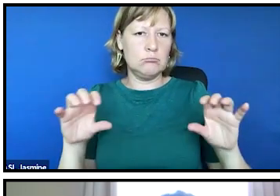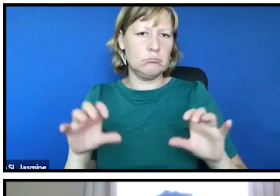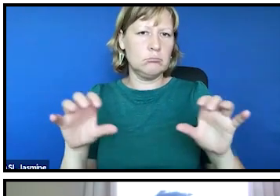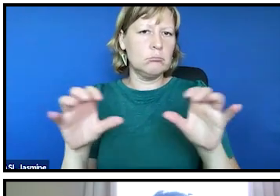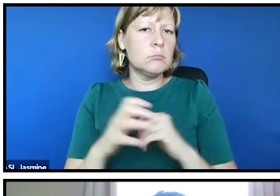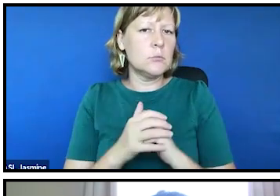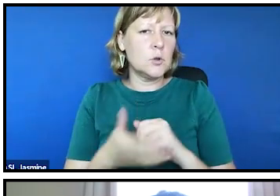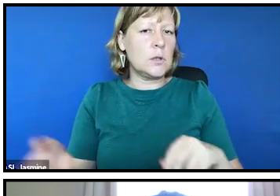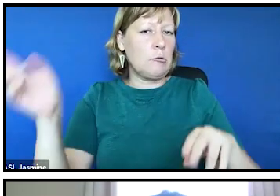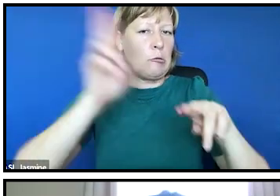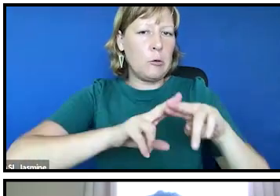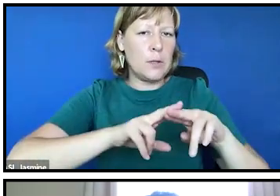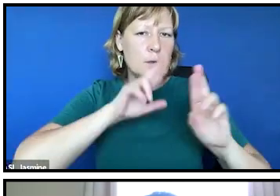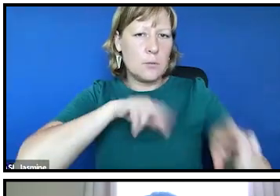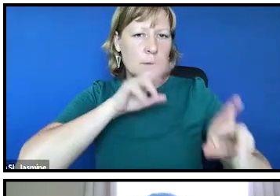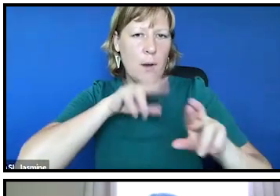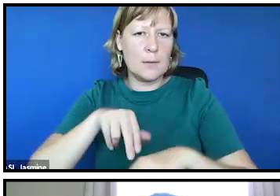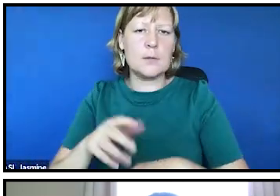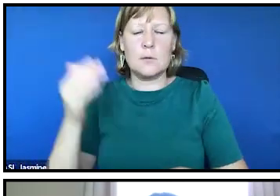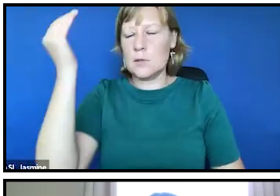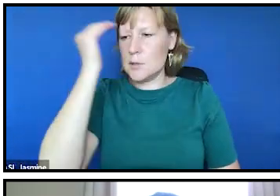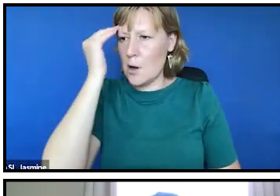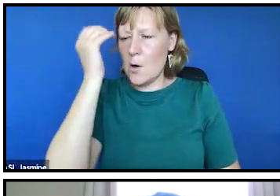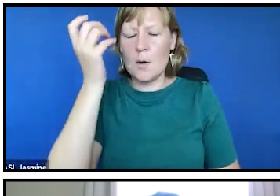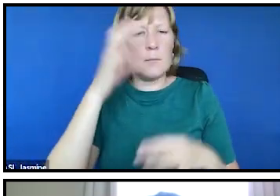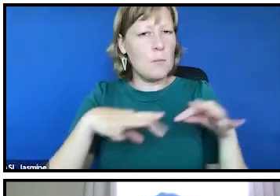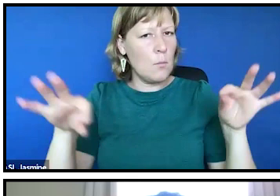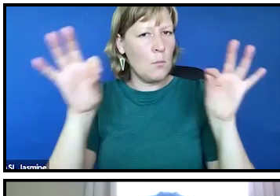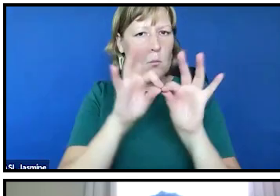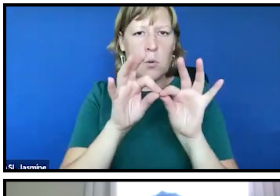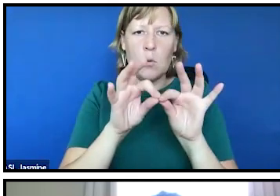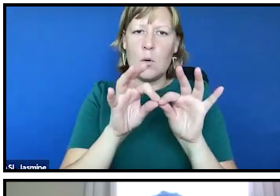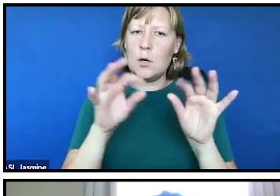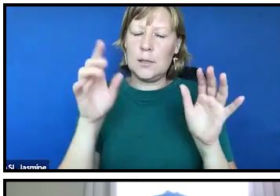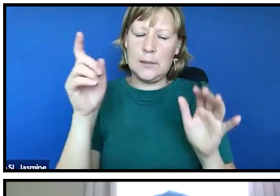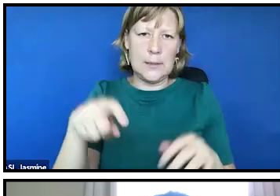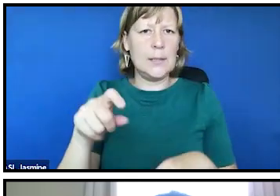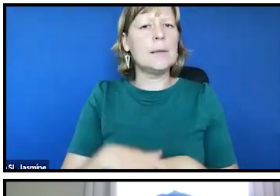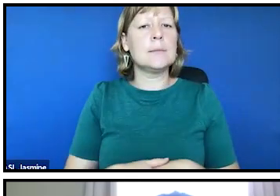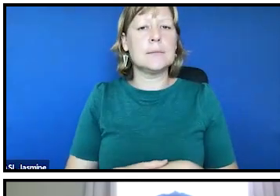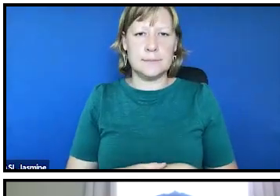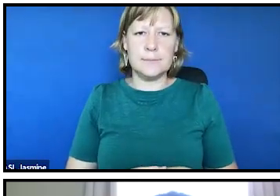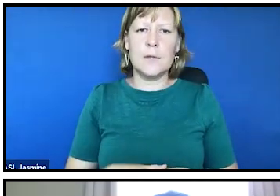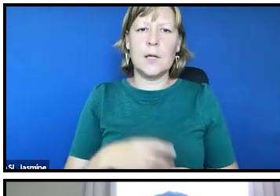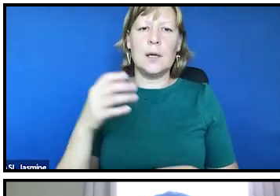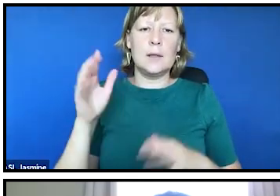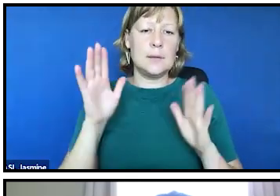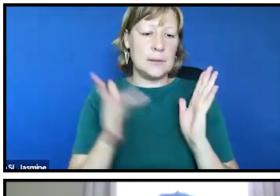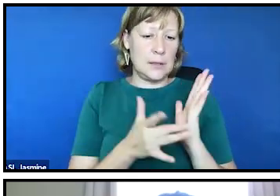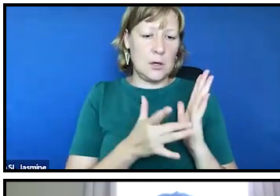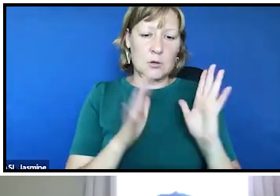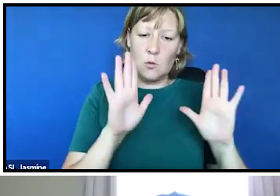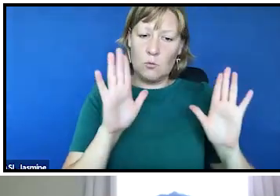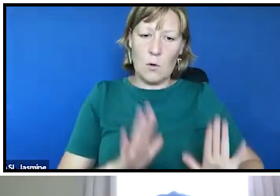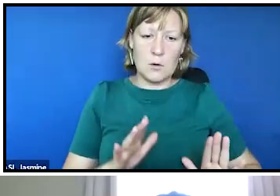those responses, because we know it's such a need. It's, you know, technology can be wonderful when you know how to use it. And